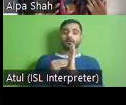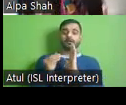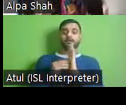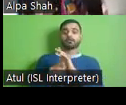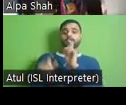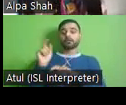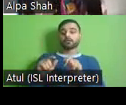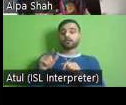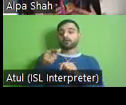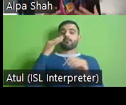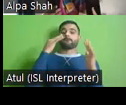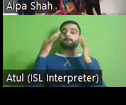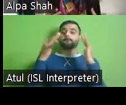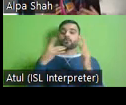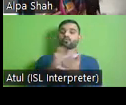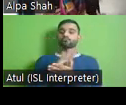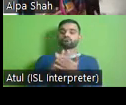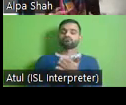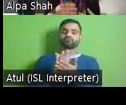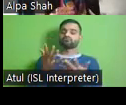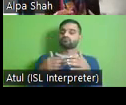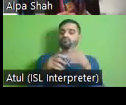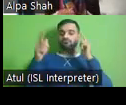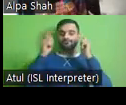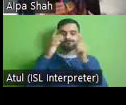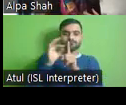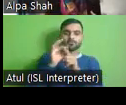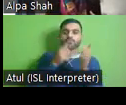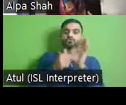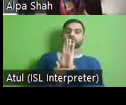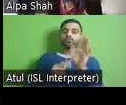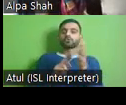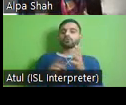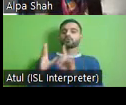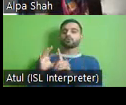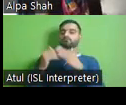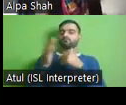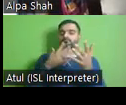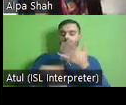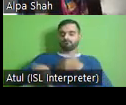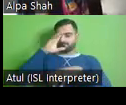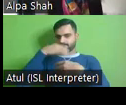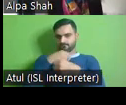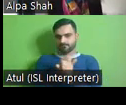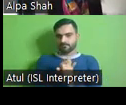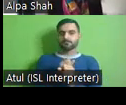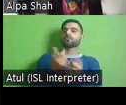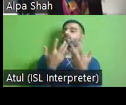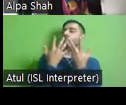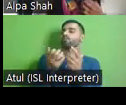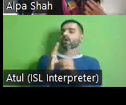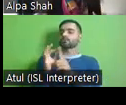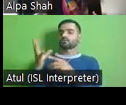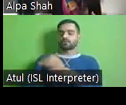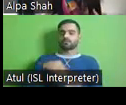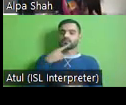that India's forest dwellers do not have forms of rule that represent enduring structures of domination and exploitation.